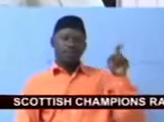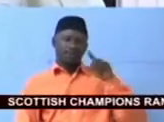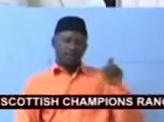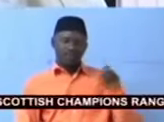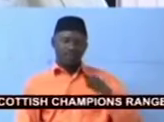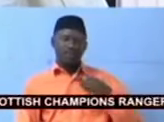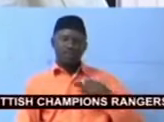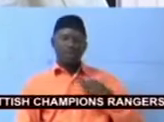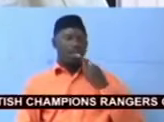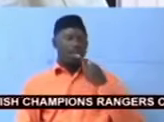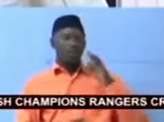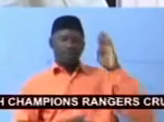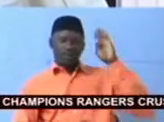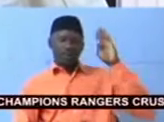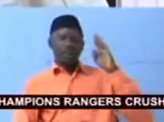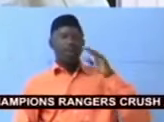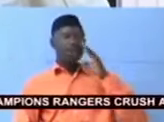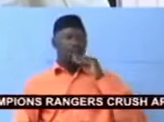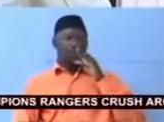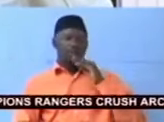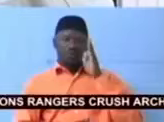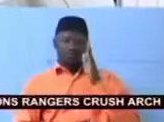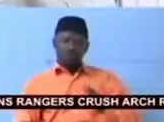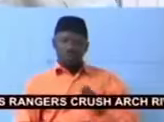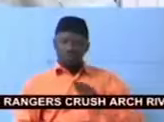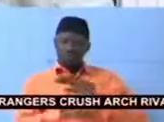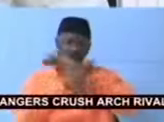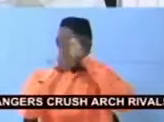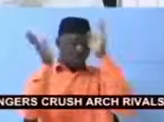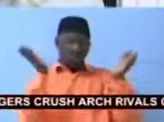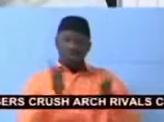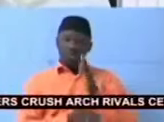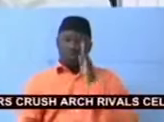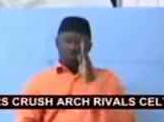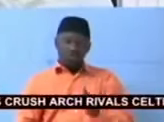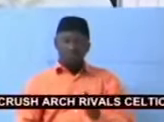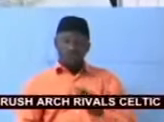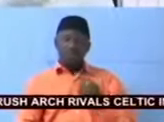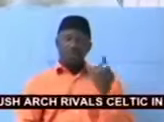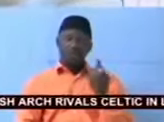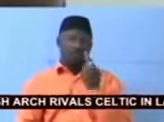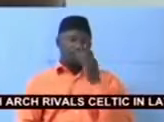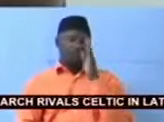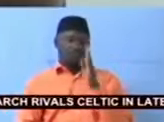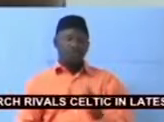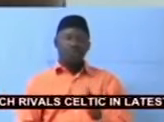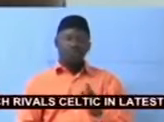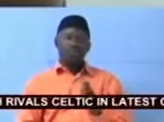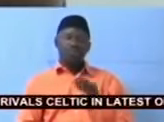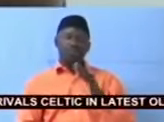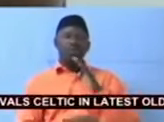And nothing but the truth. And nothing but the truth. So help me God. So help me God. Thank you.